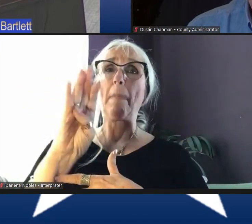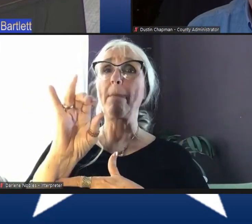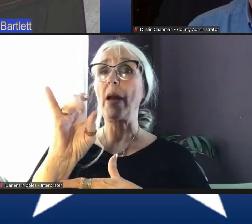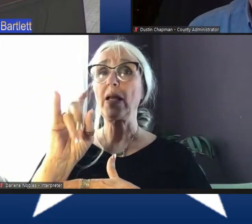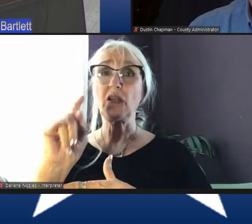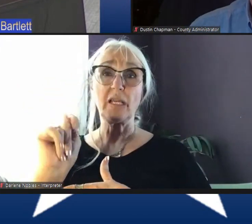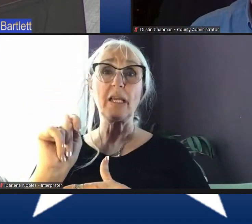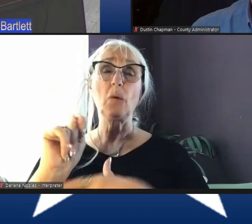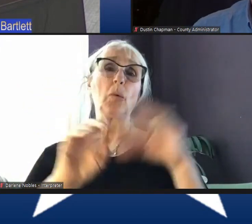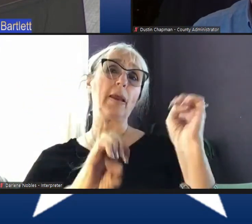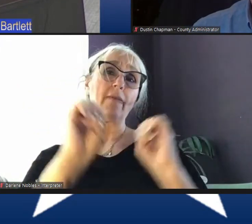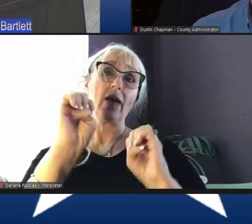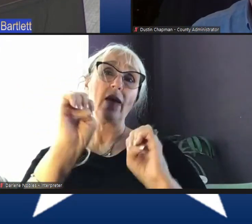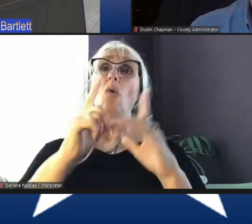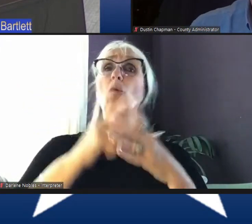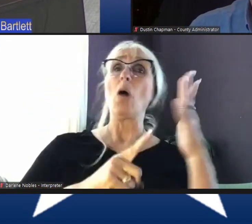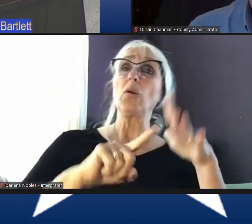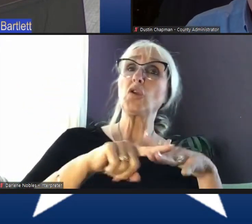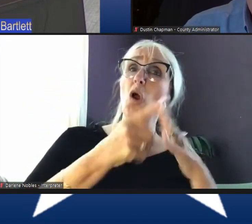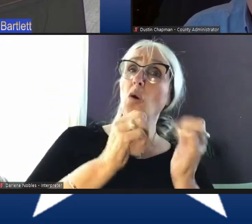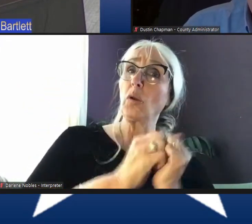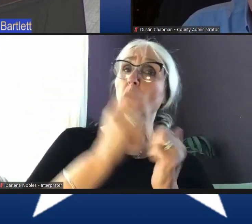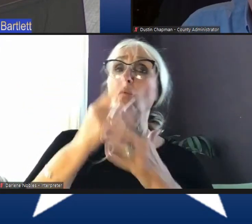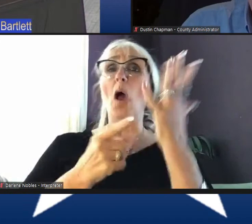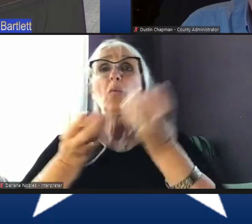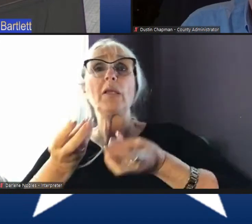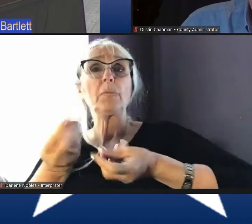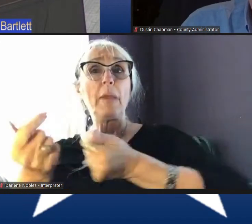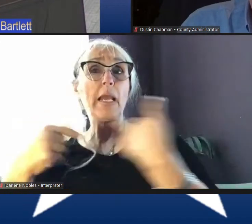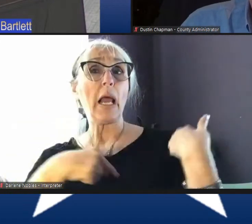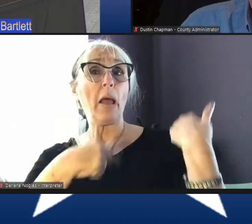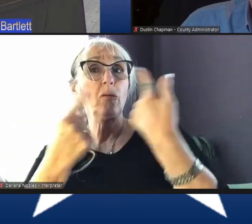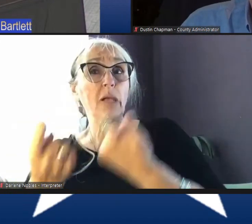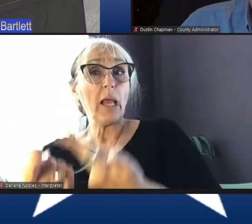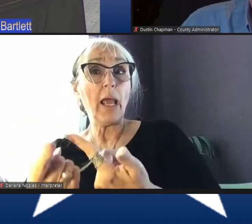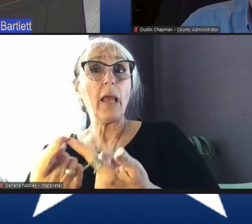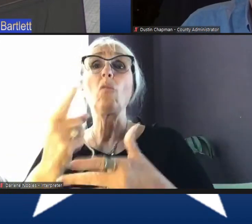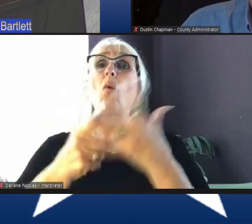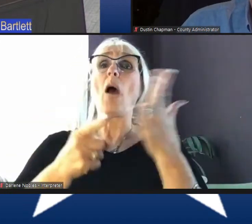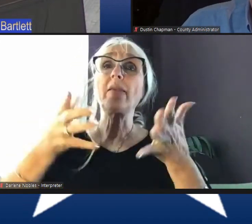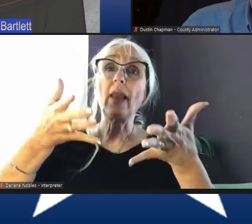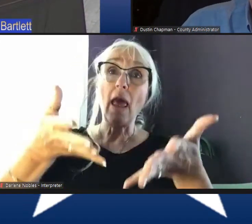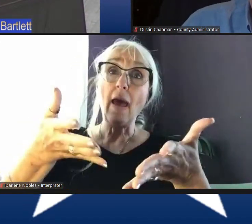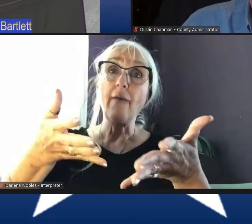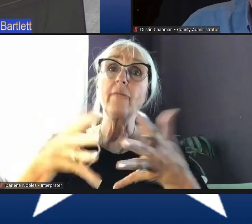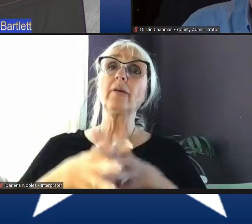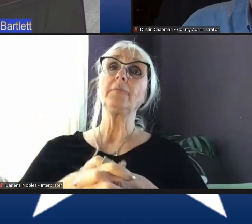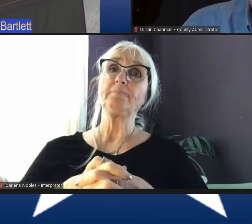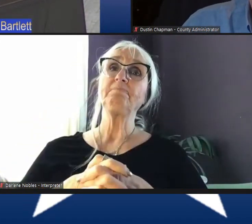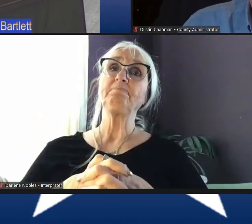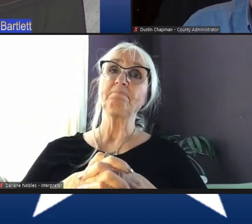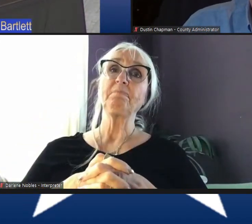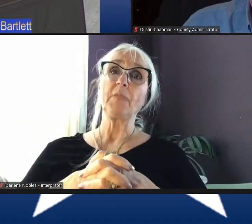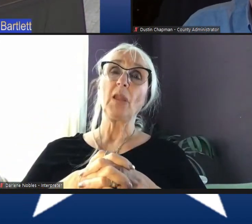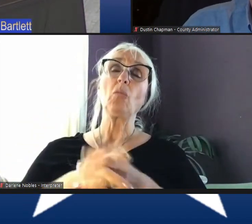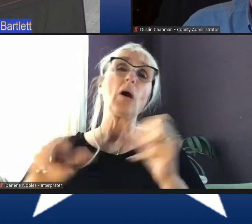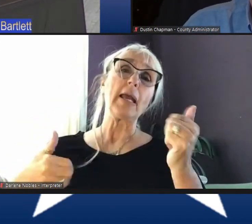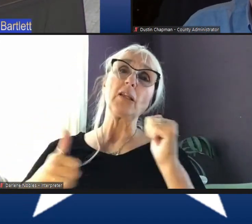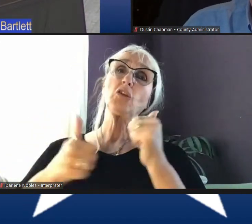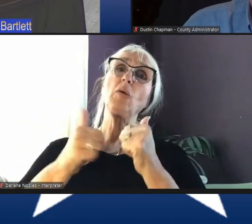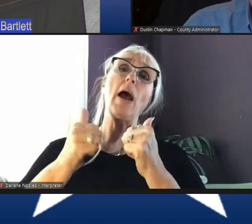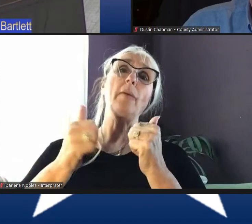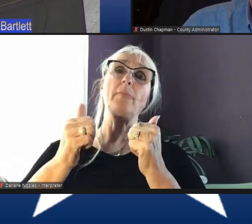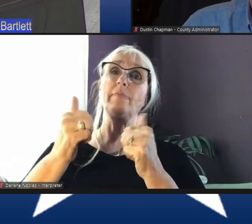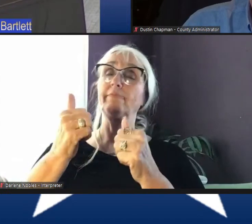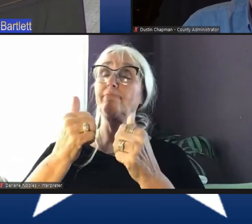what we started with, what we've spent to date, what you have left, so, and we can get you all those updates each agenda. Like, I